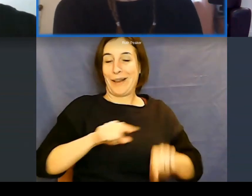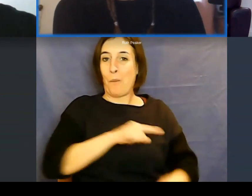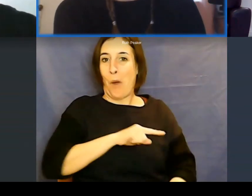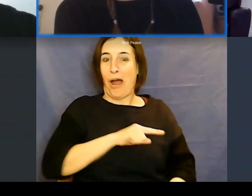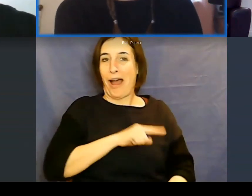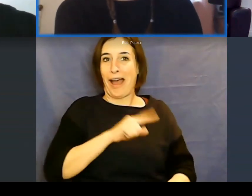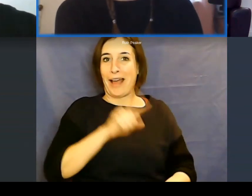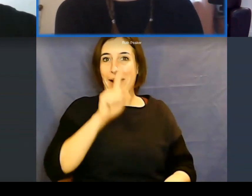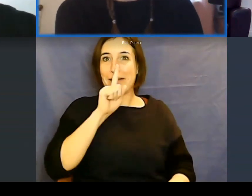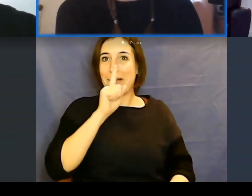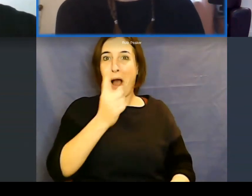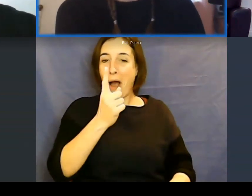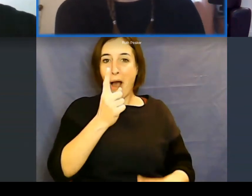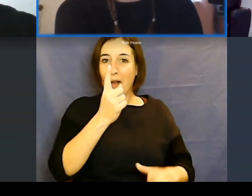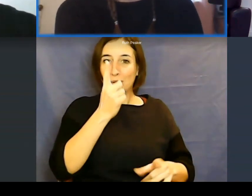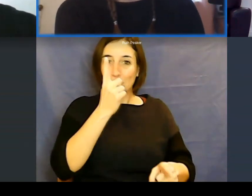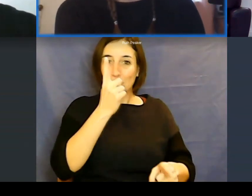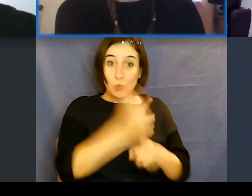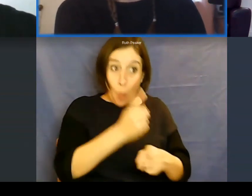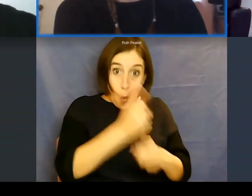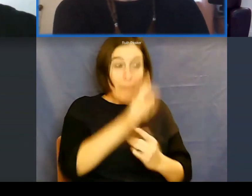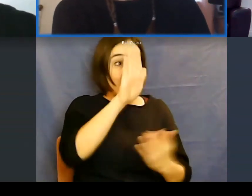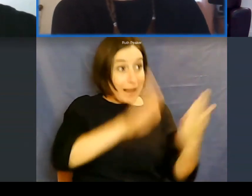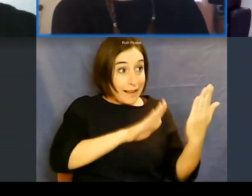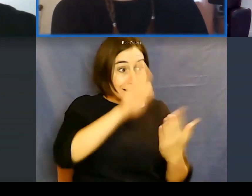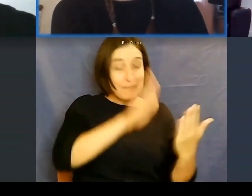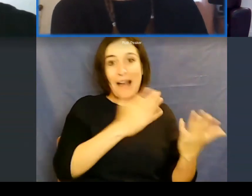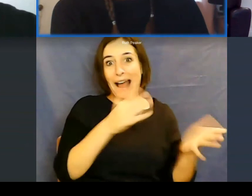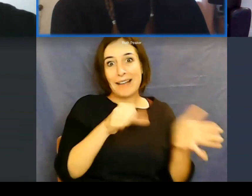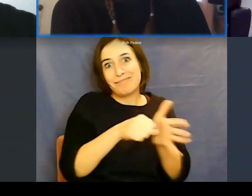sorry, speak to the people within the community face to face.